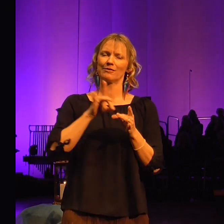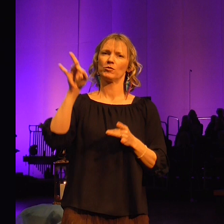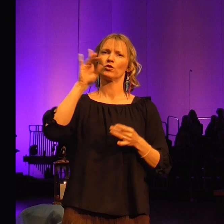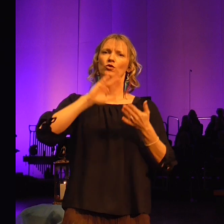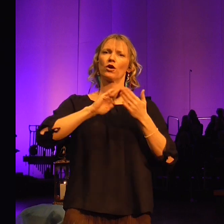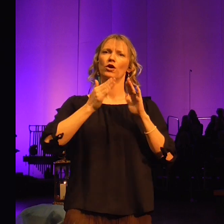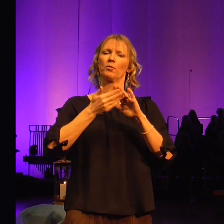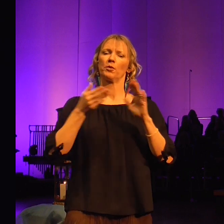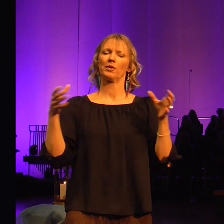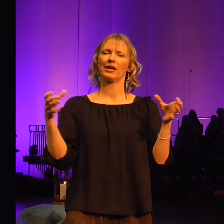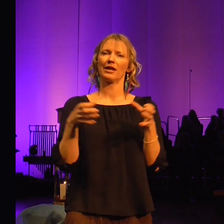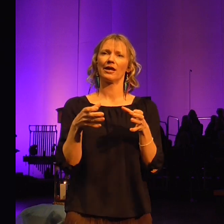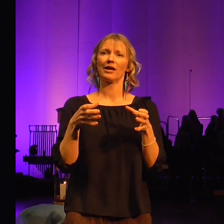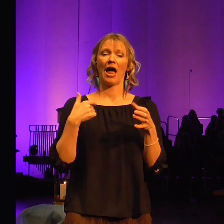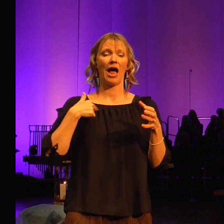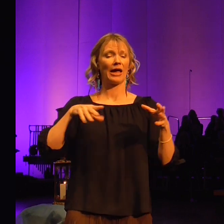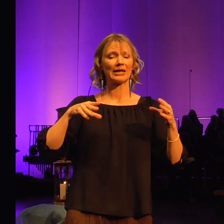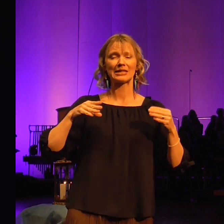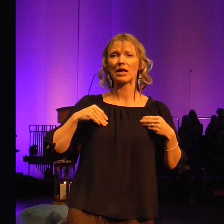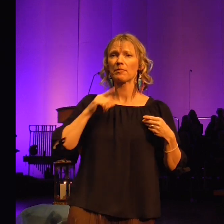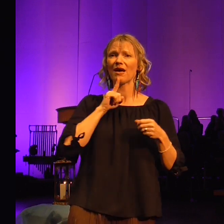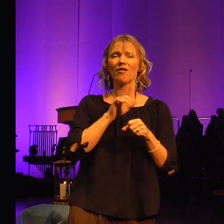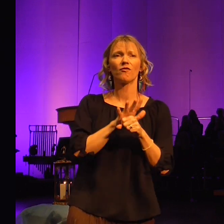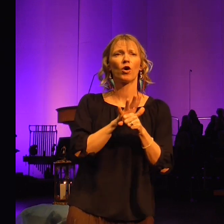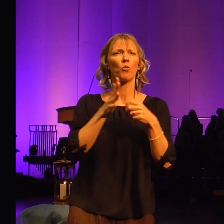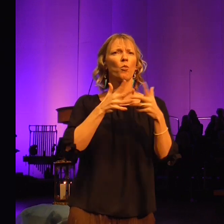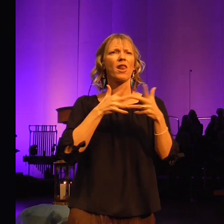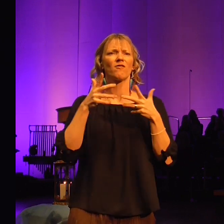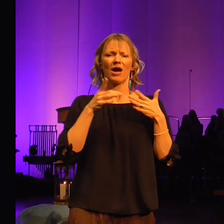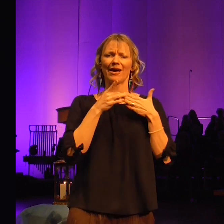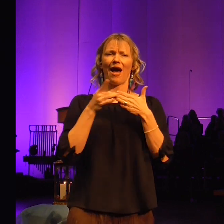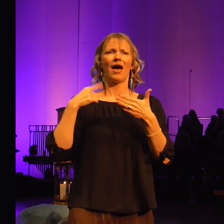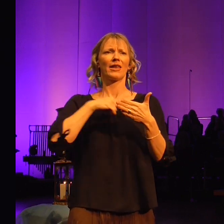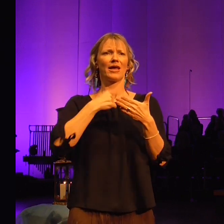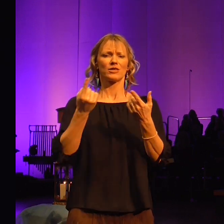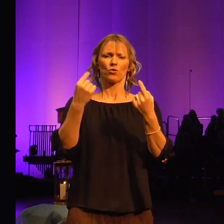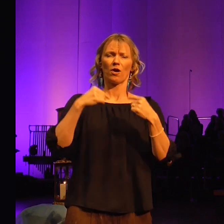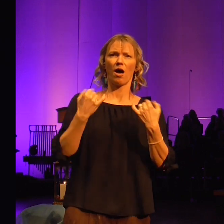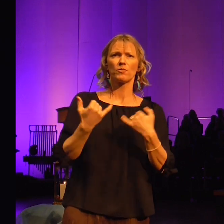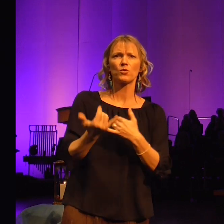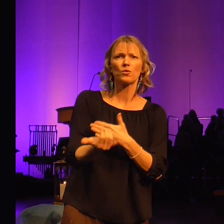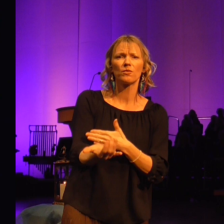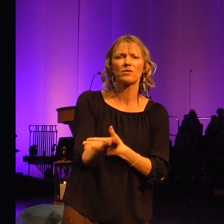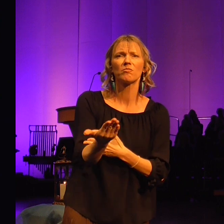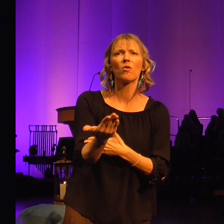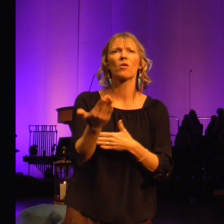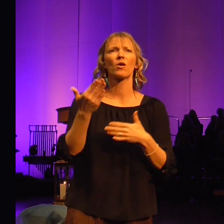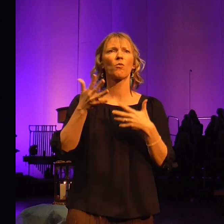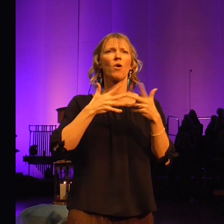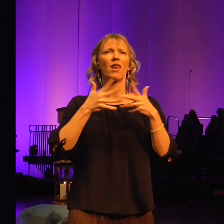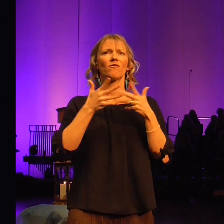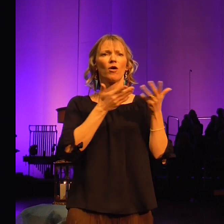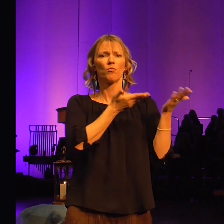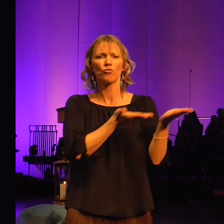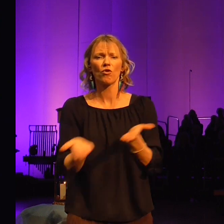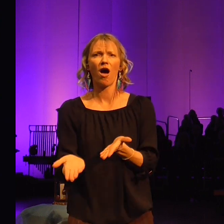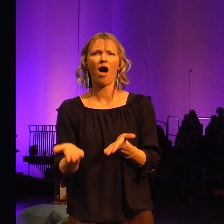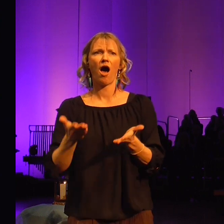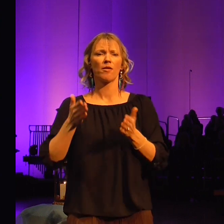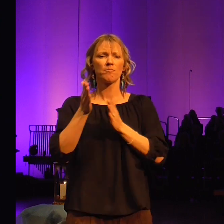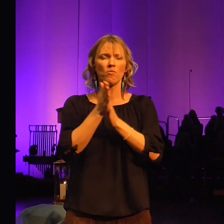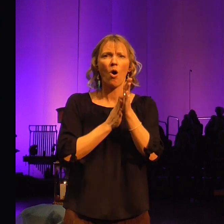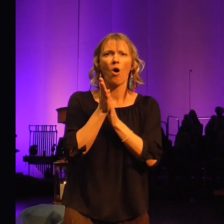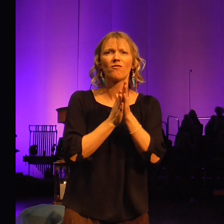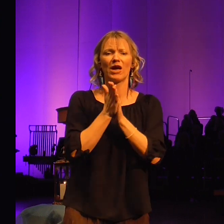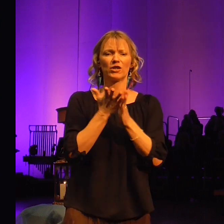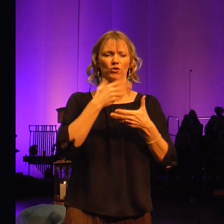What I accept and affirm is whatever has guided us to be here today, whatever has brought us here, whatever motivations are in